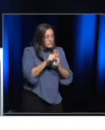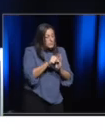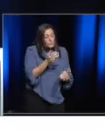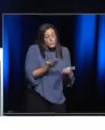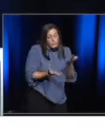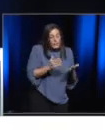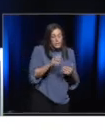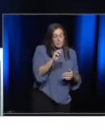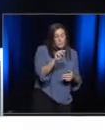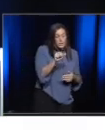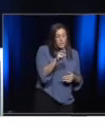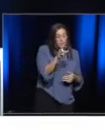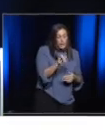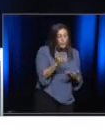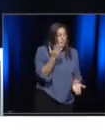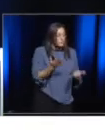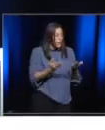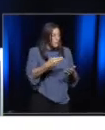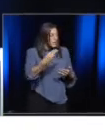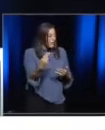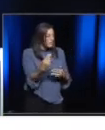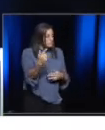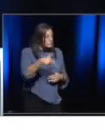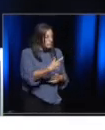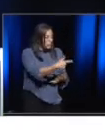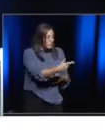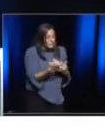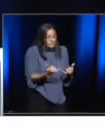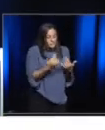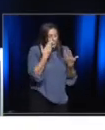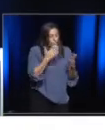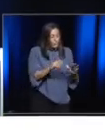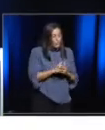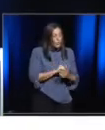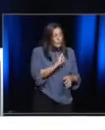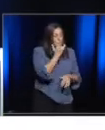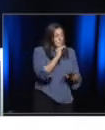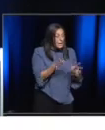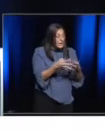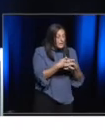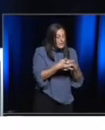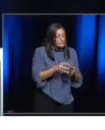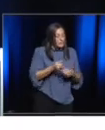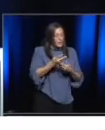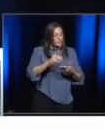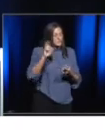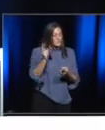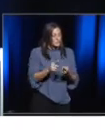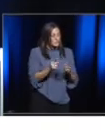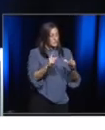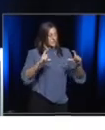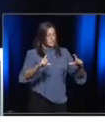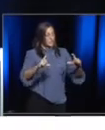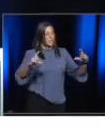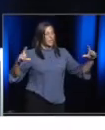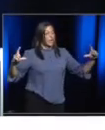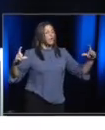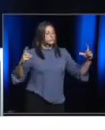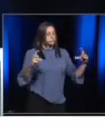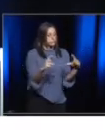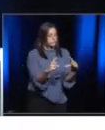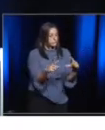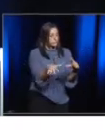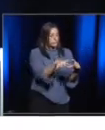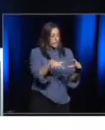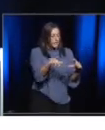Māui or Hector's dolphins. We will never know. Bycatch caused a decrease in their range, as you can see here, through the decades,